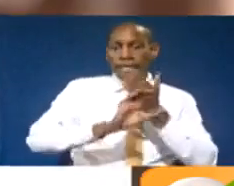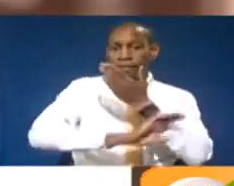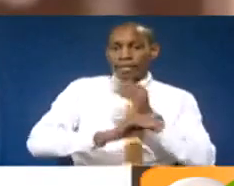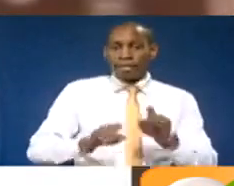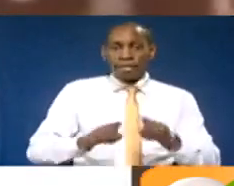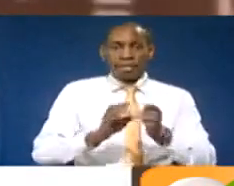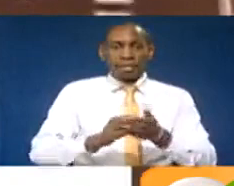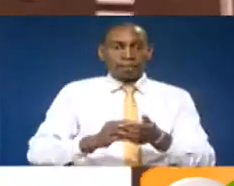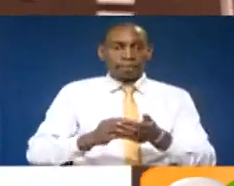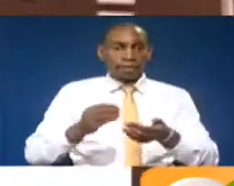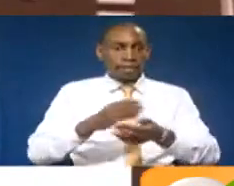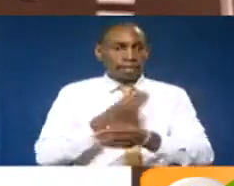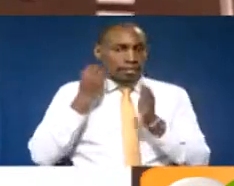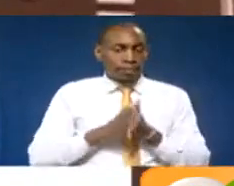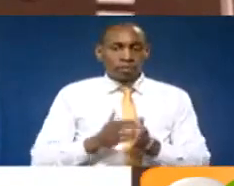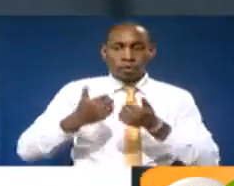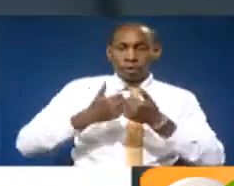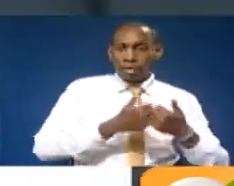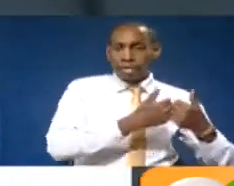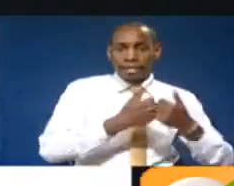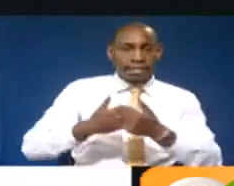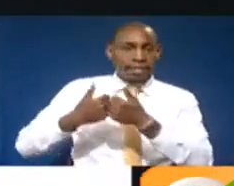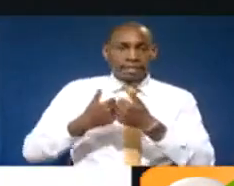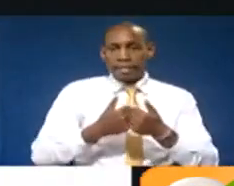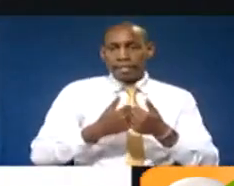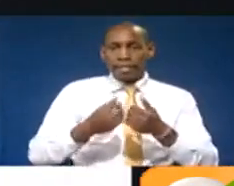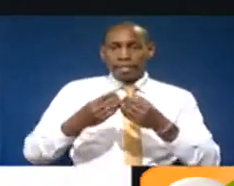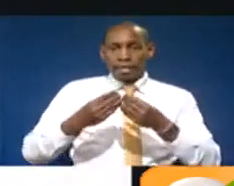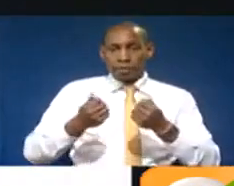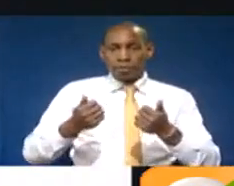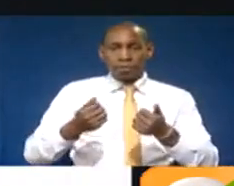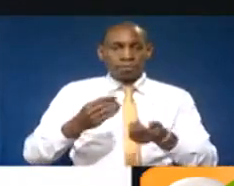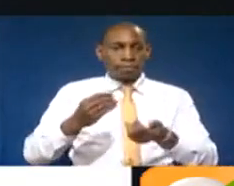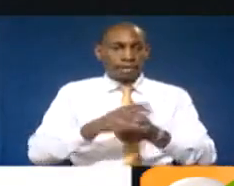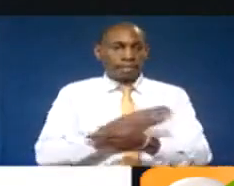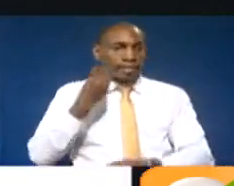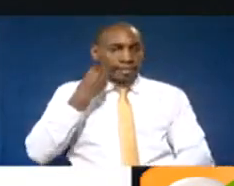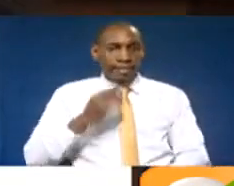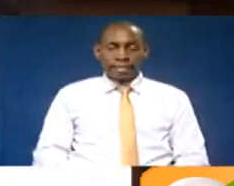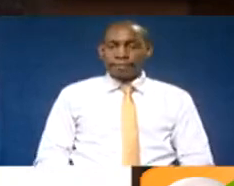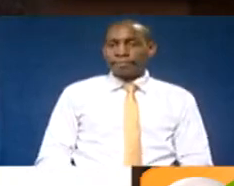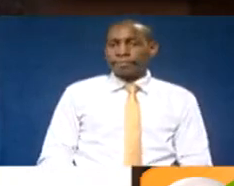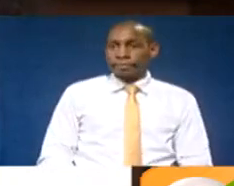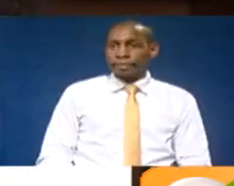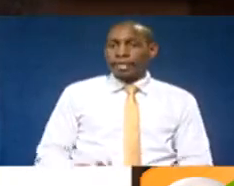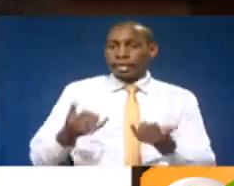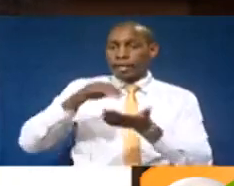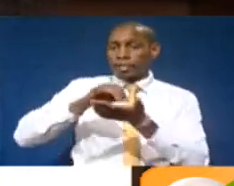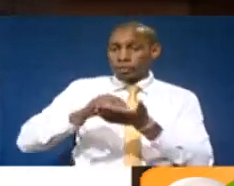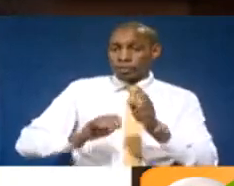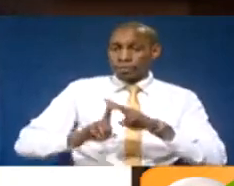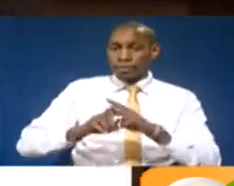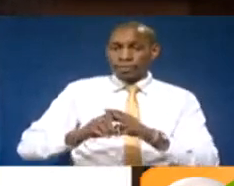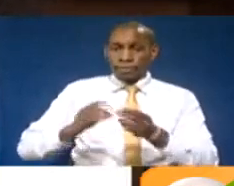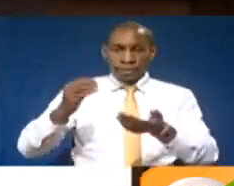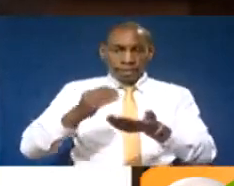where cancer patients struggle often unsuccessfully to treat their disease. It reaches a point when cancer starts